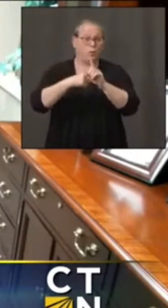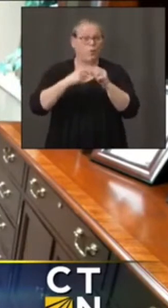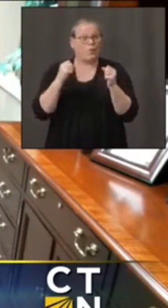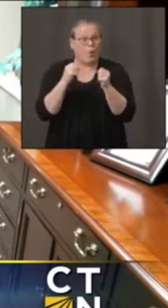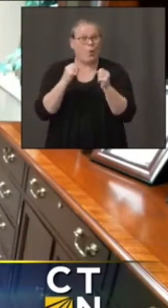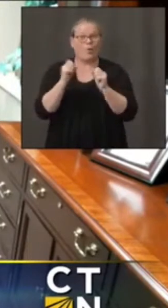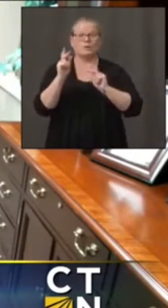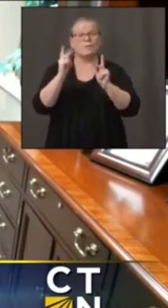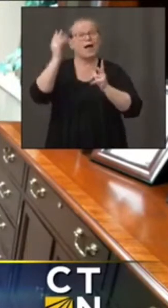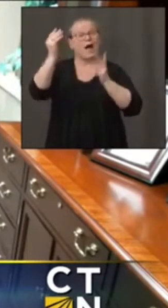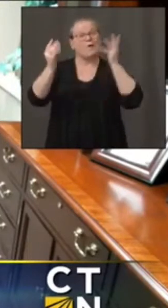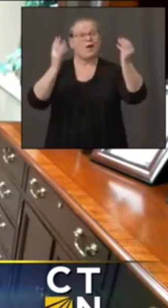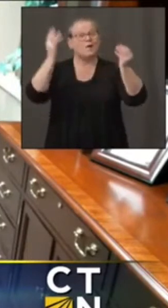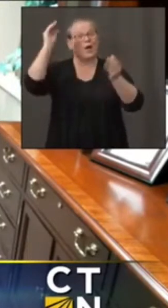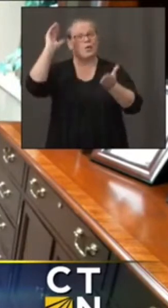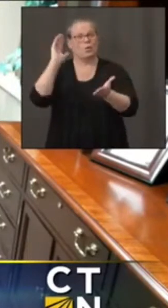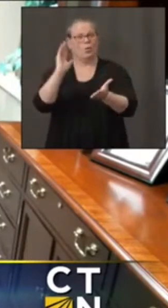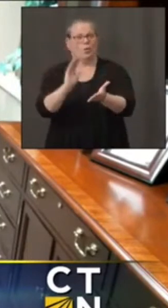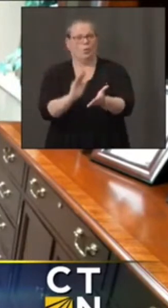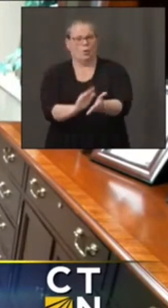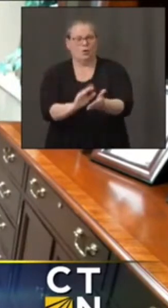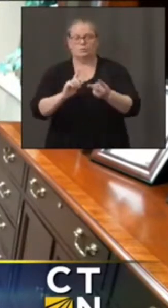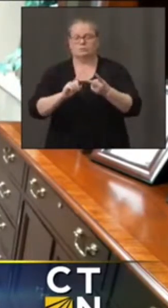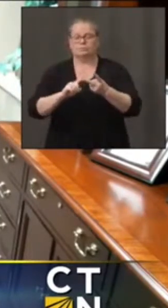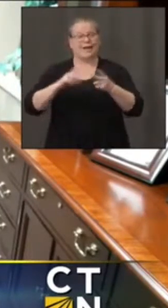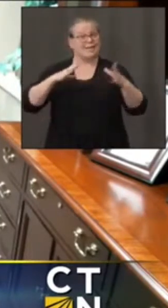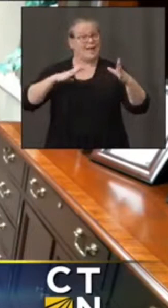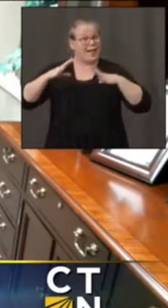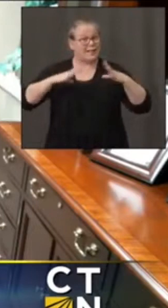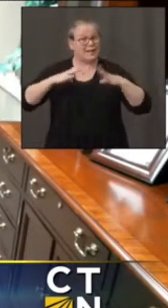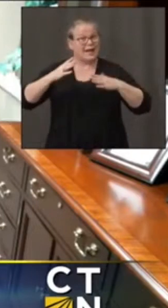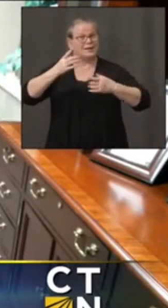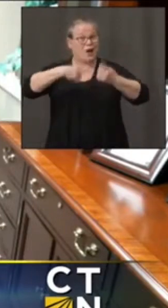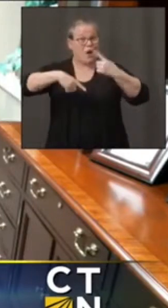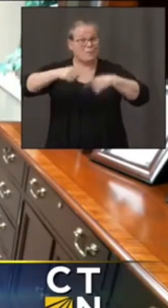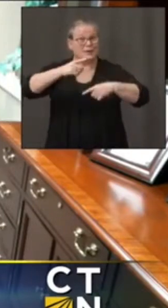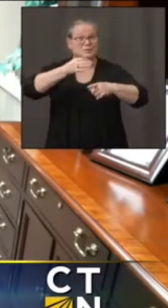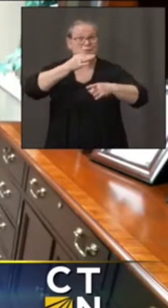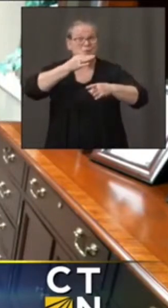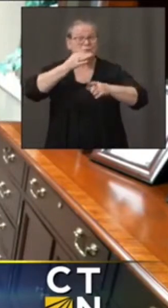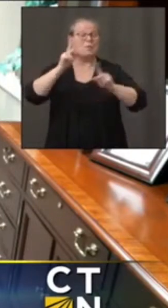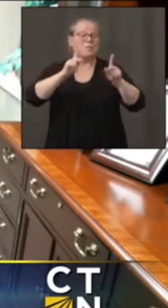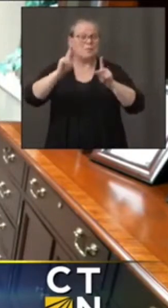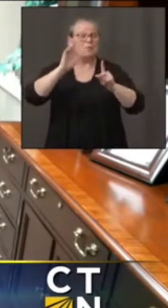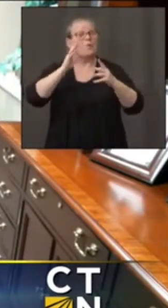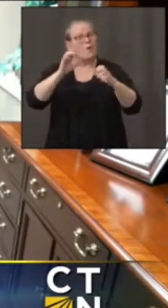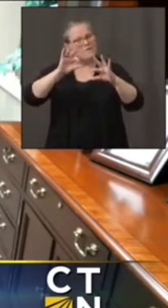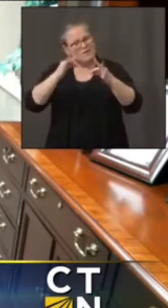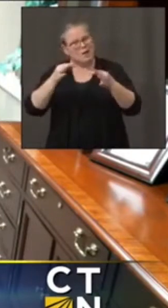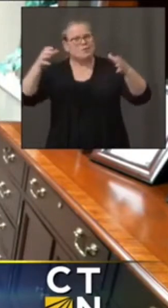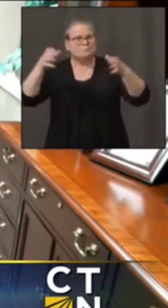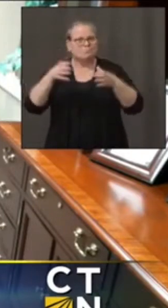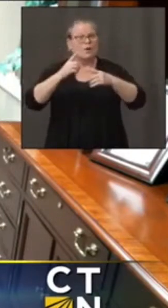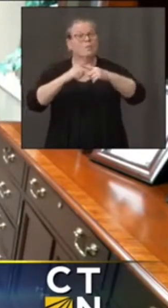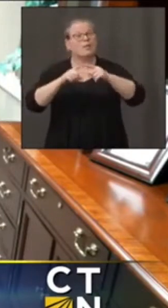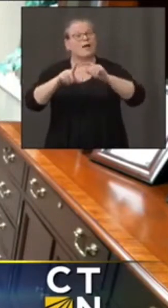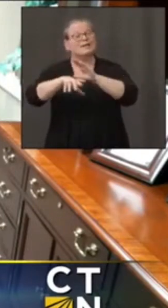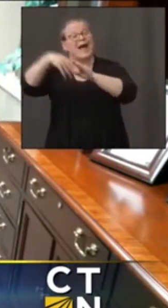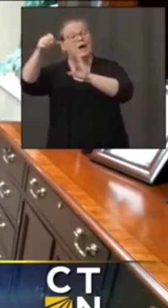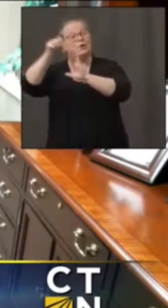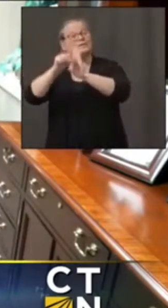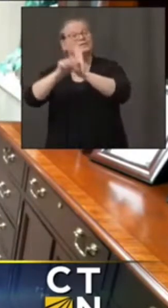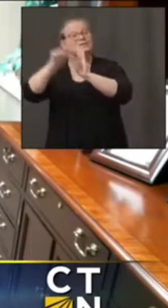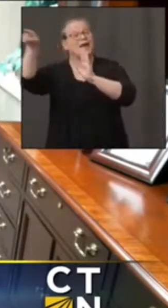with the holidays coming, there is a tendency for people to gather, potentially including out-of-state visitors,